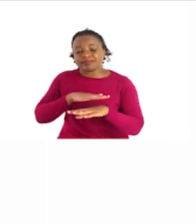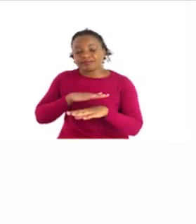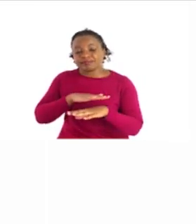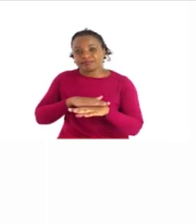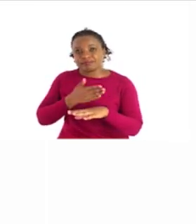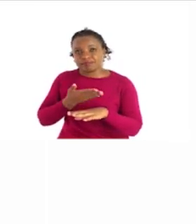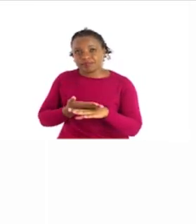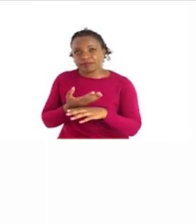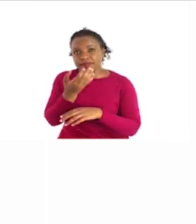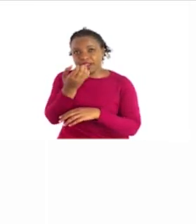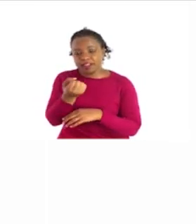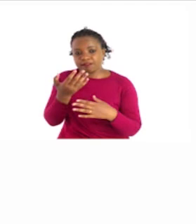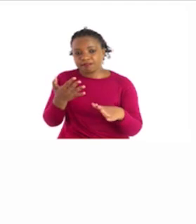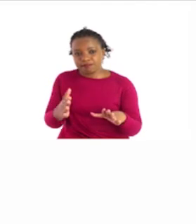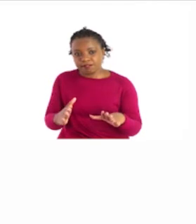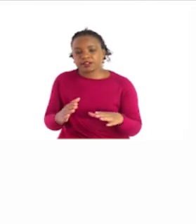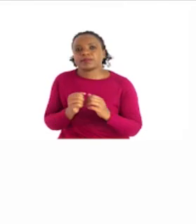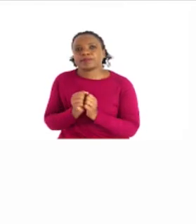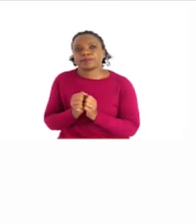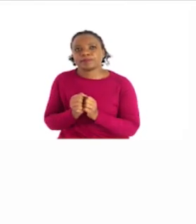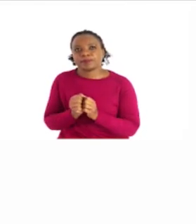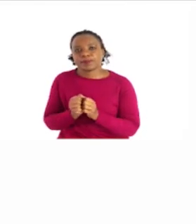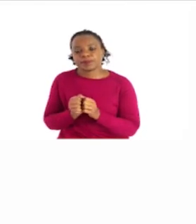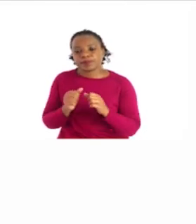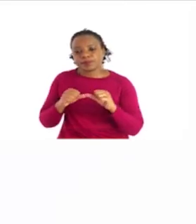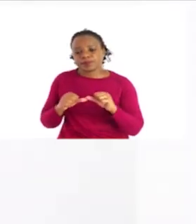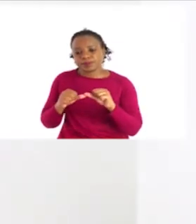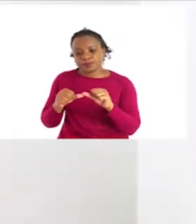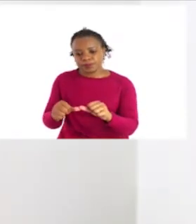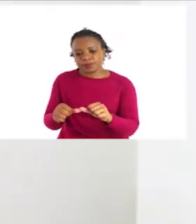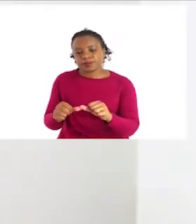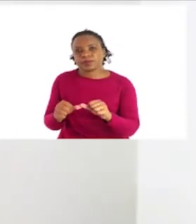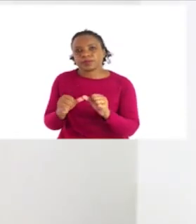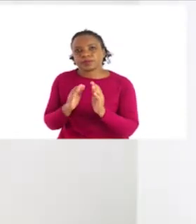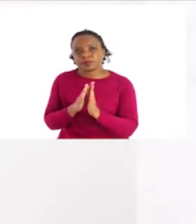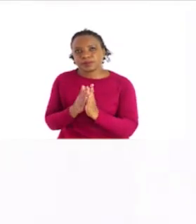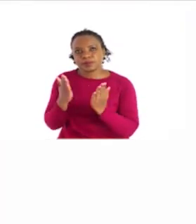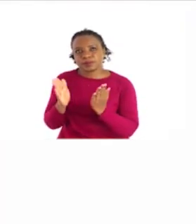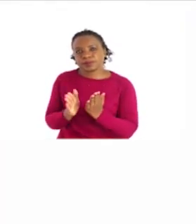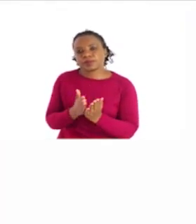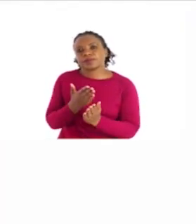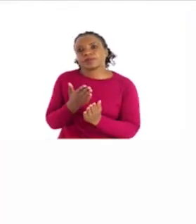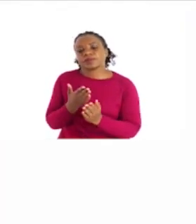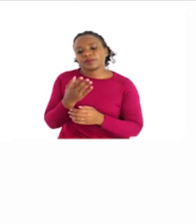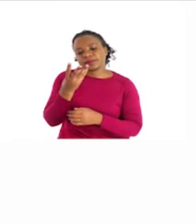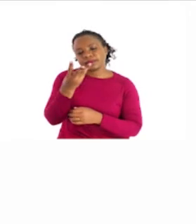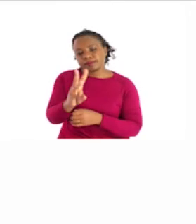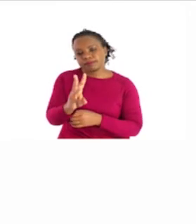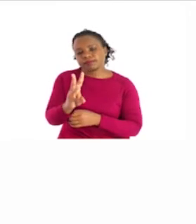you are going to do on that page. Moving on to the next page, and that will be page